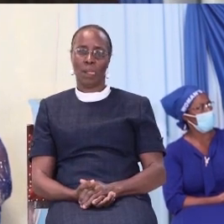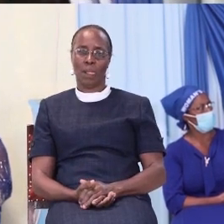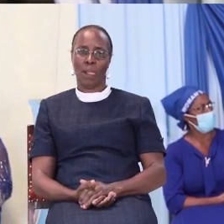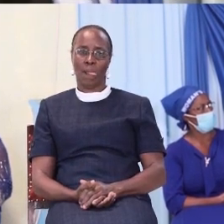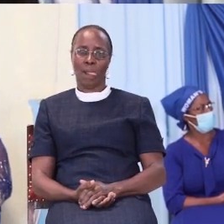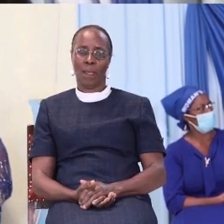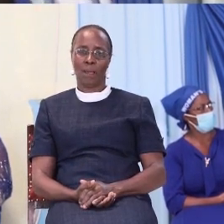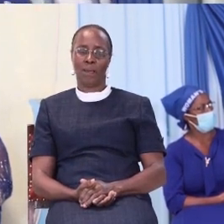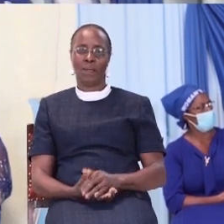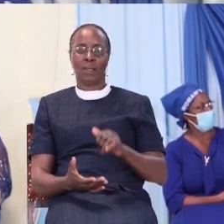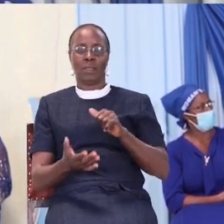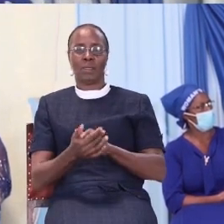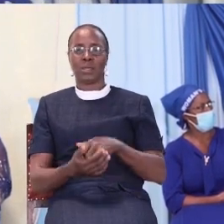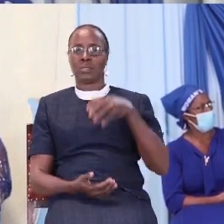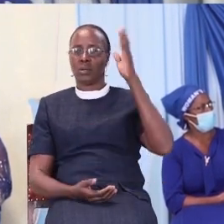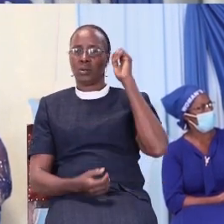God's love is expressed